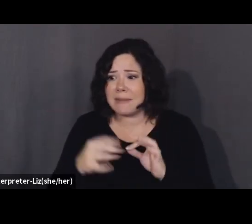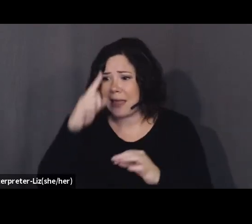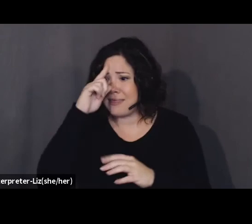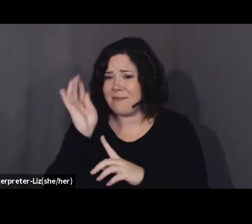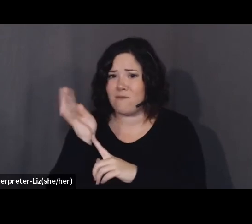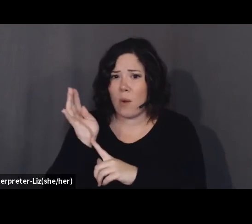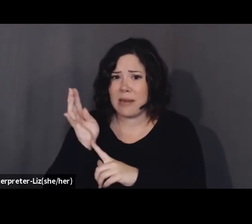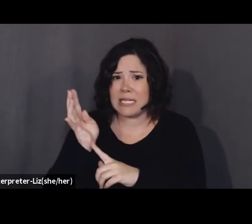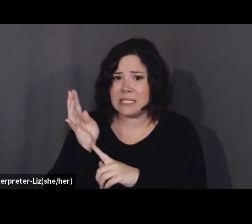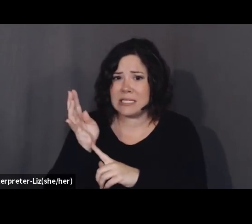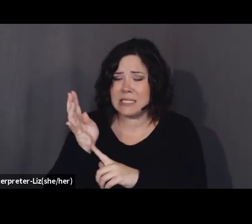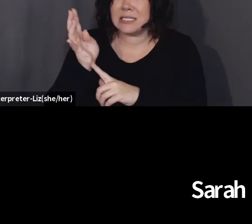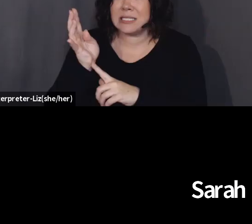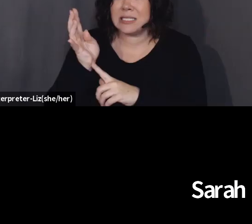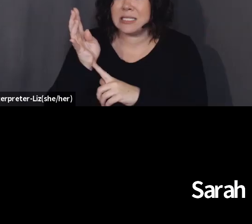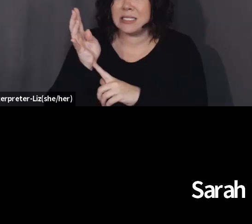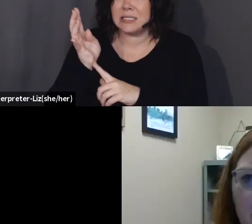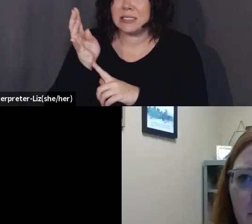minutes.